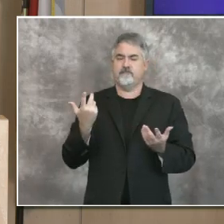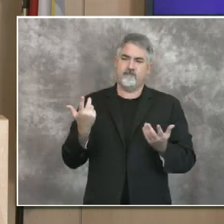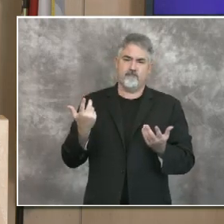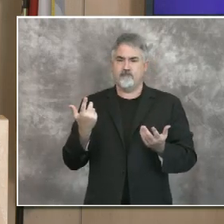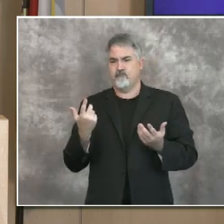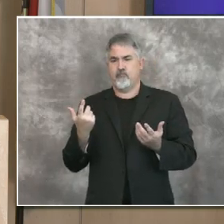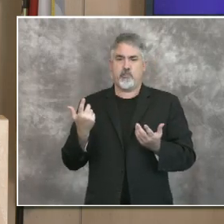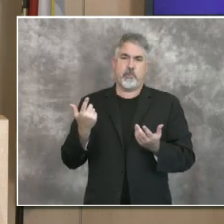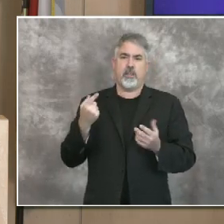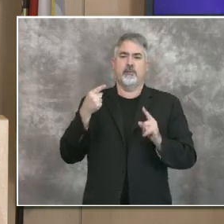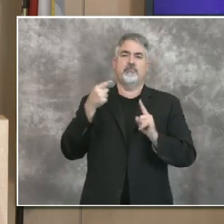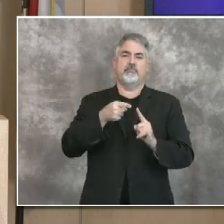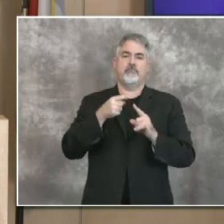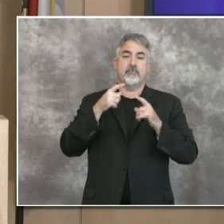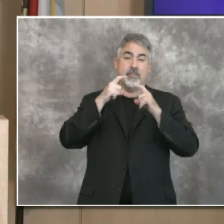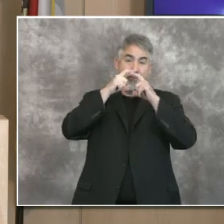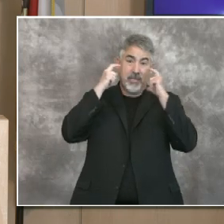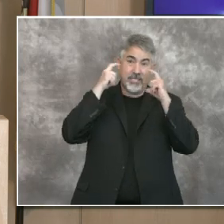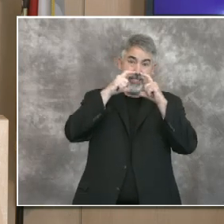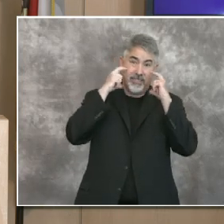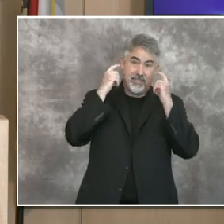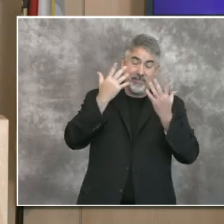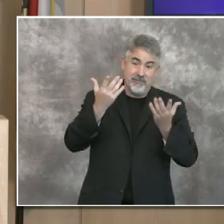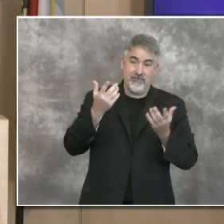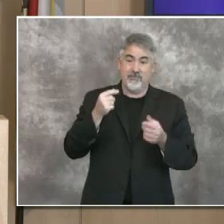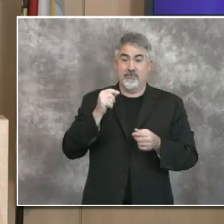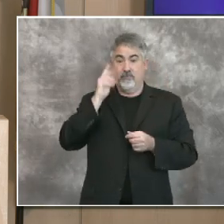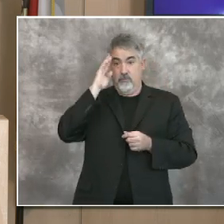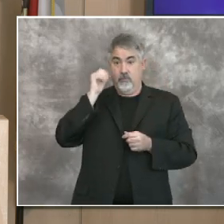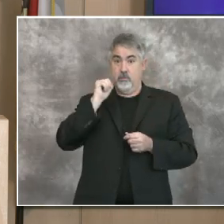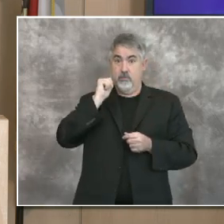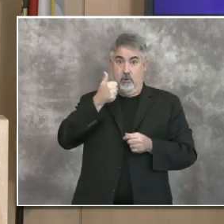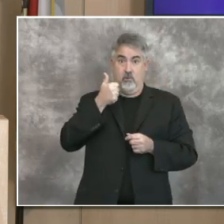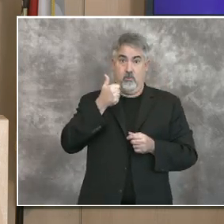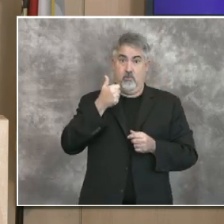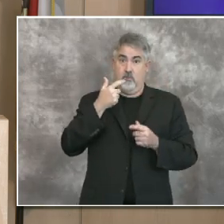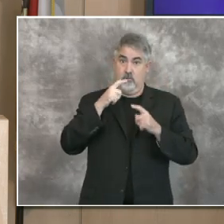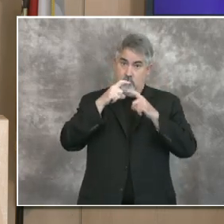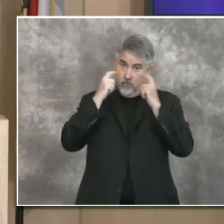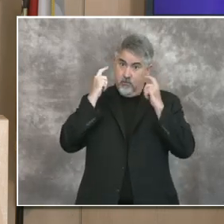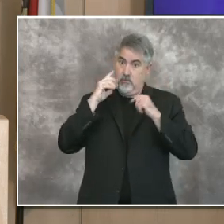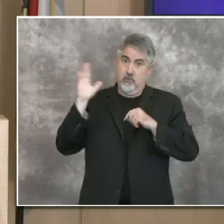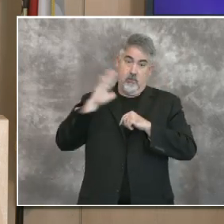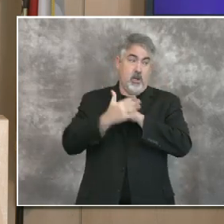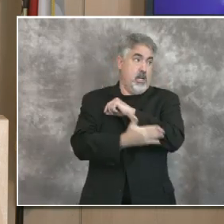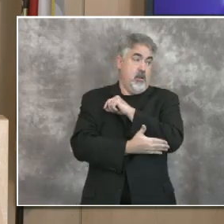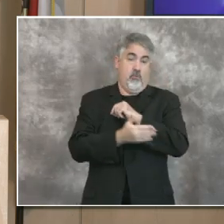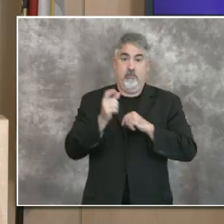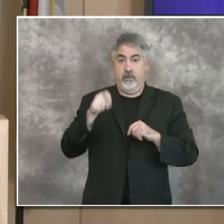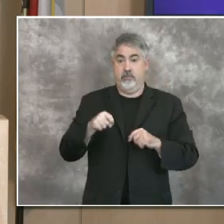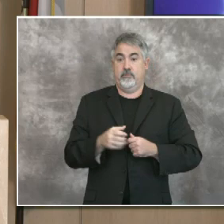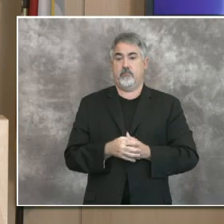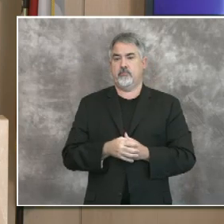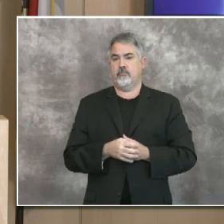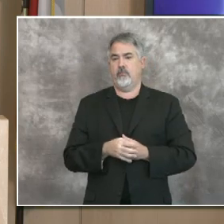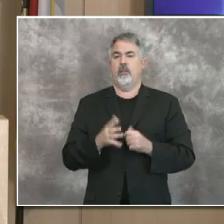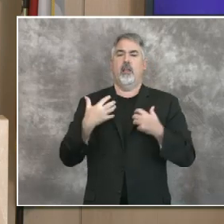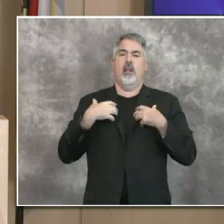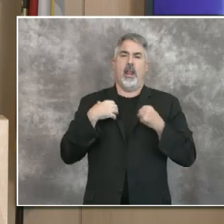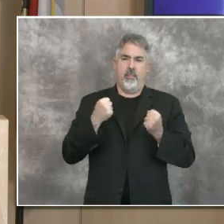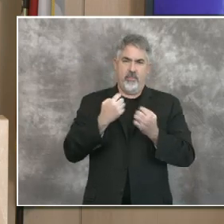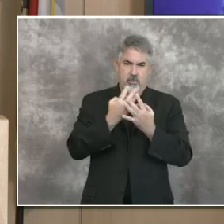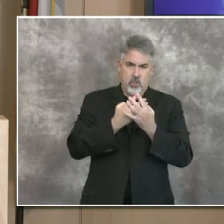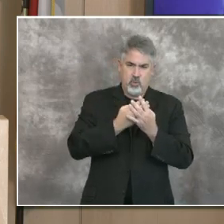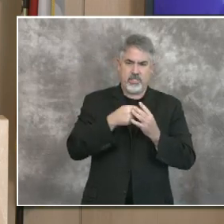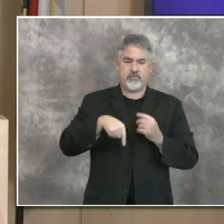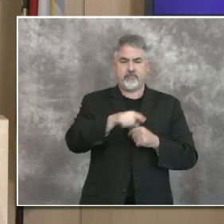around face coverings, which are going to be countywide effective tomorrow. On-site temperature and health screenings, telecommuting when possible, hand